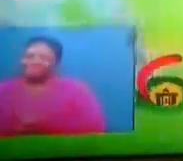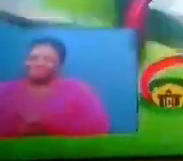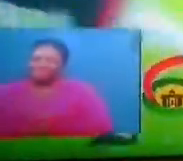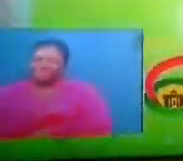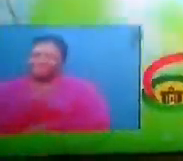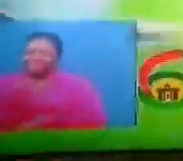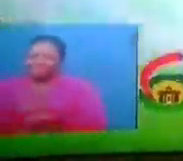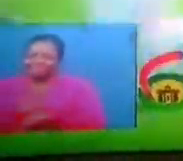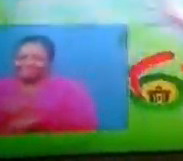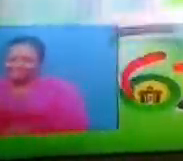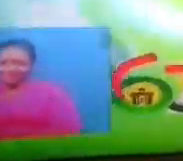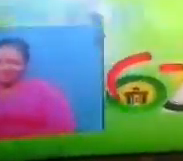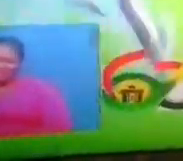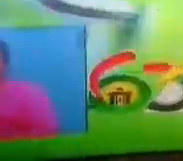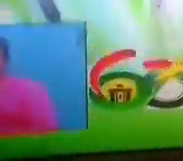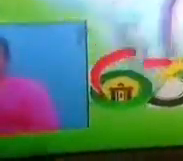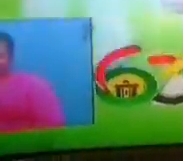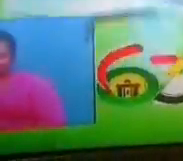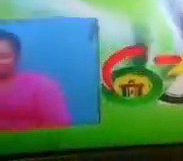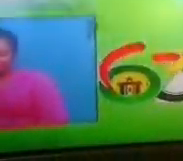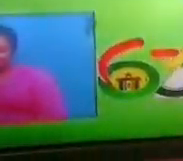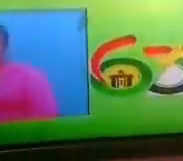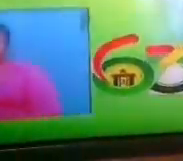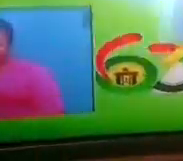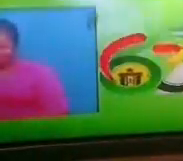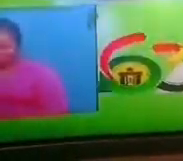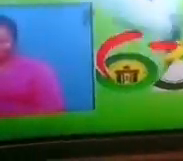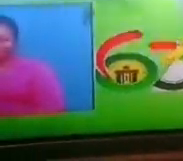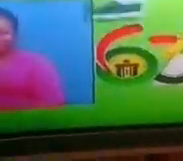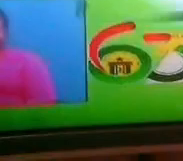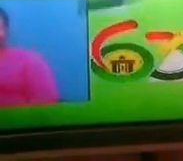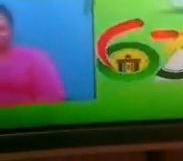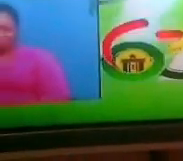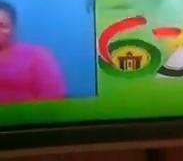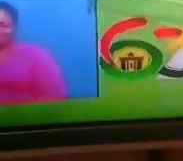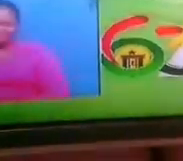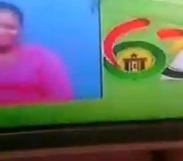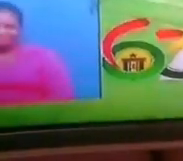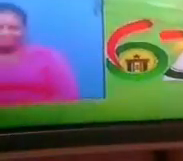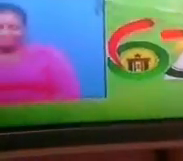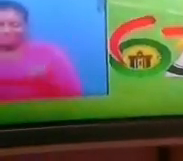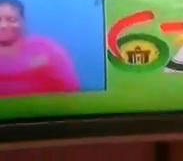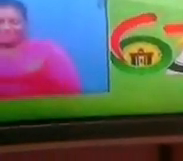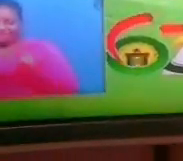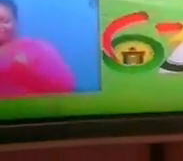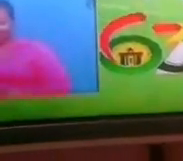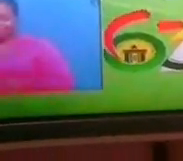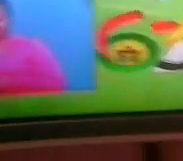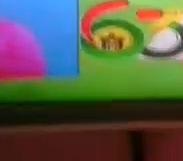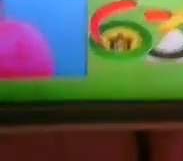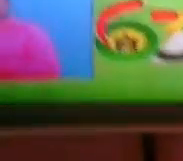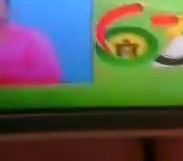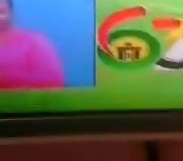national parade has been brought to their doorsteps. And currently, the physical trainers of the Ghana Armed Forces